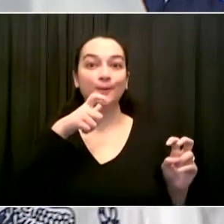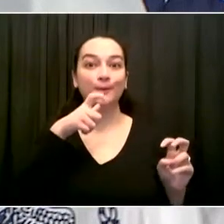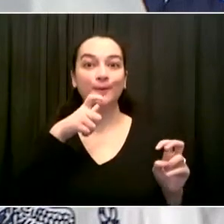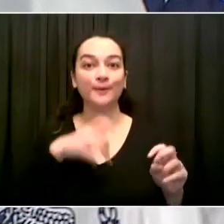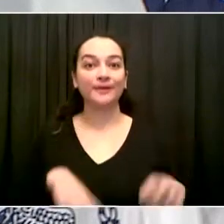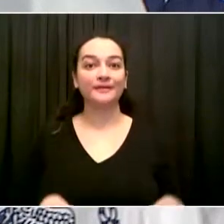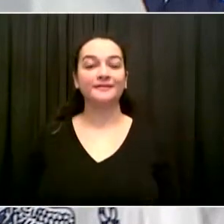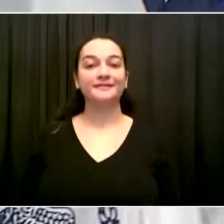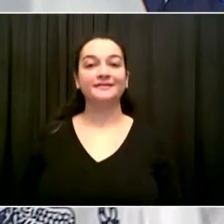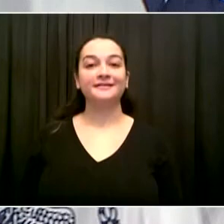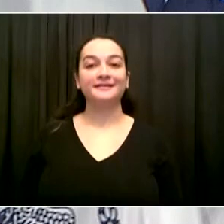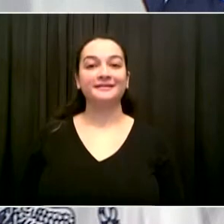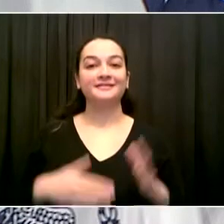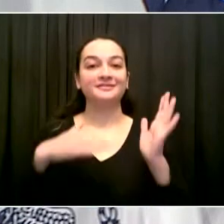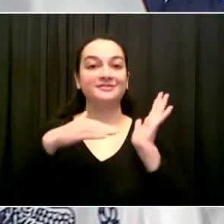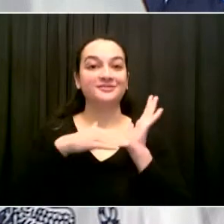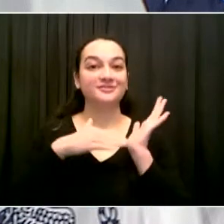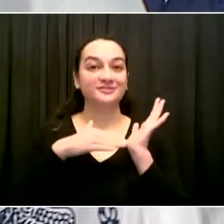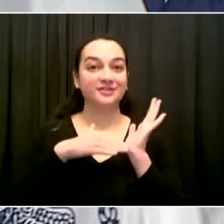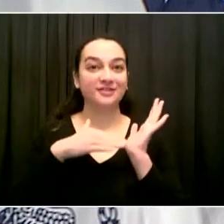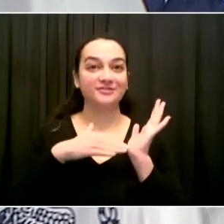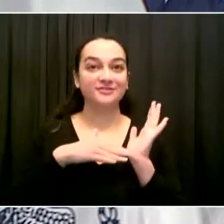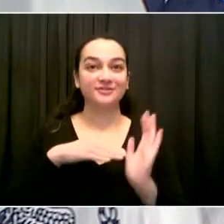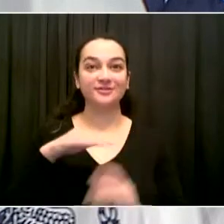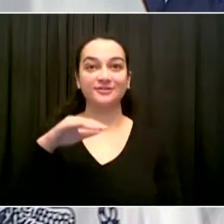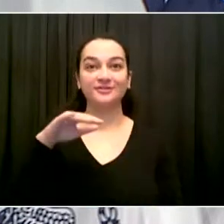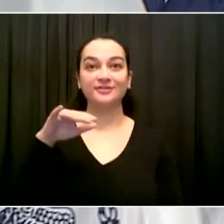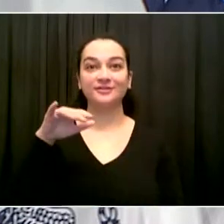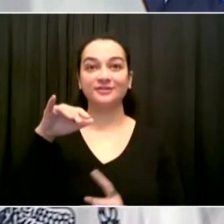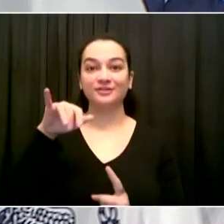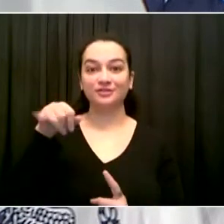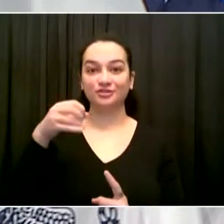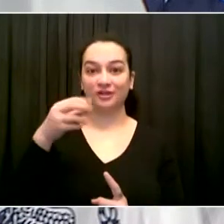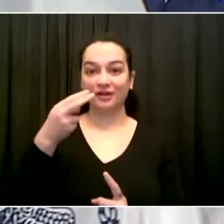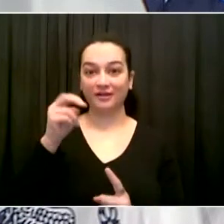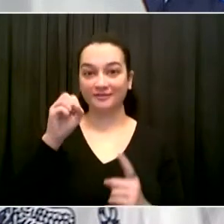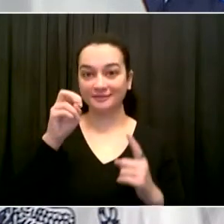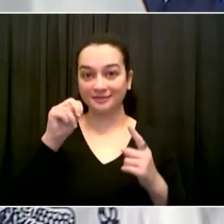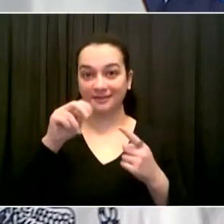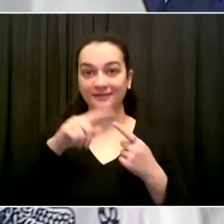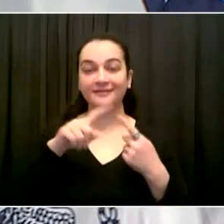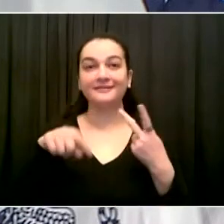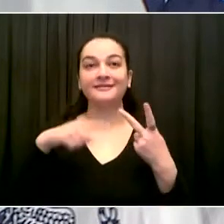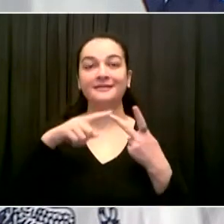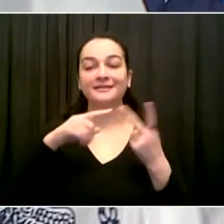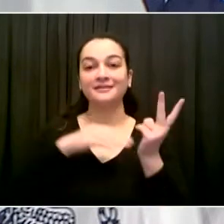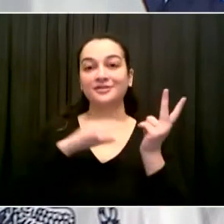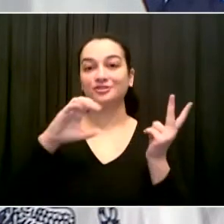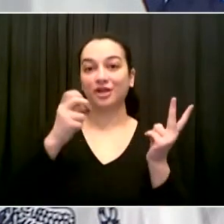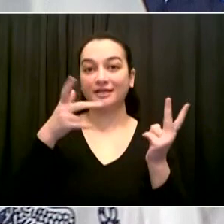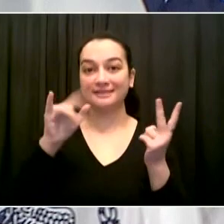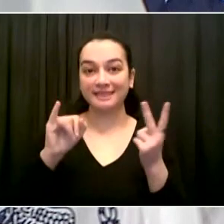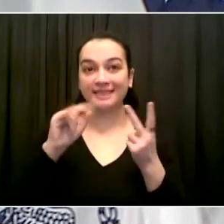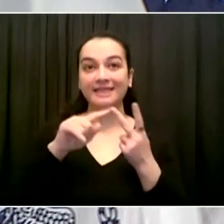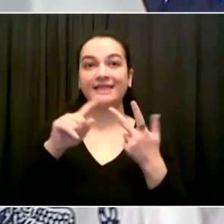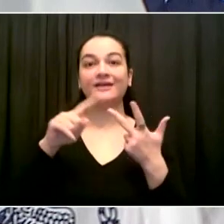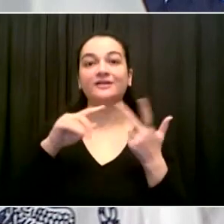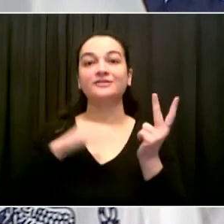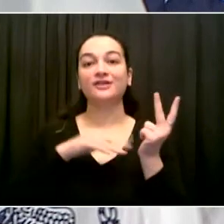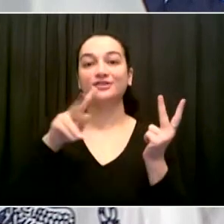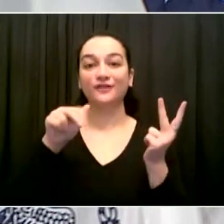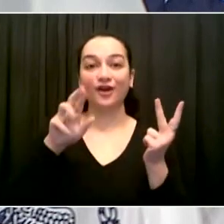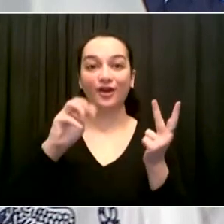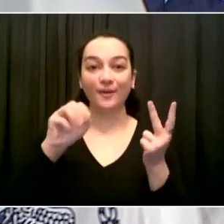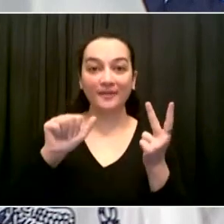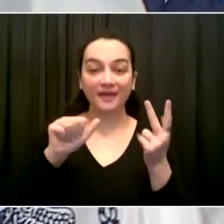is Dr. Amanda Johnson, Commissioner Choksi, Senior Advisor Dr. Jay Varma, Parks Commissioner Mitchell Silver,